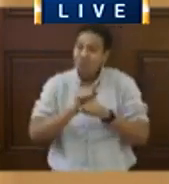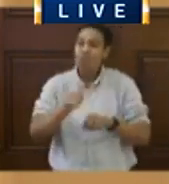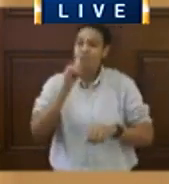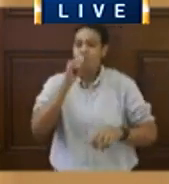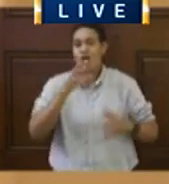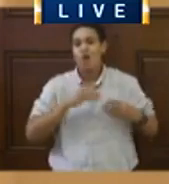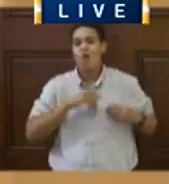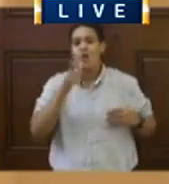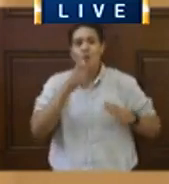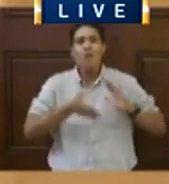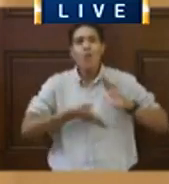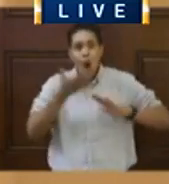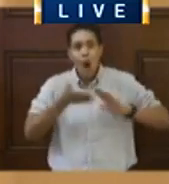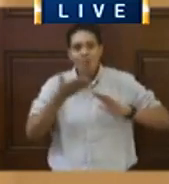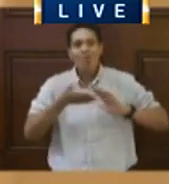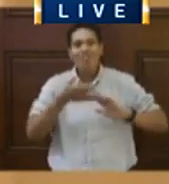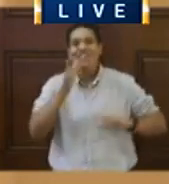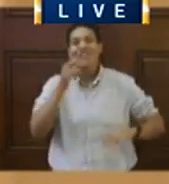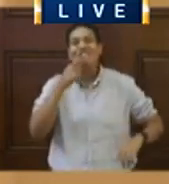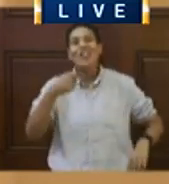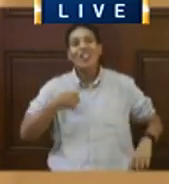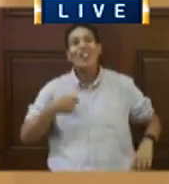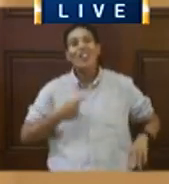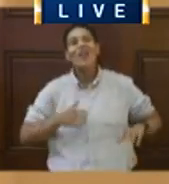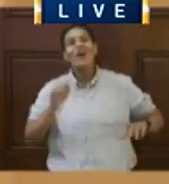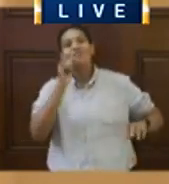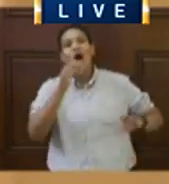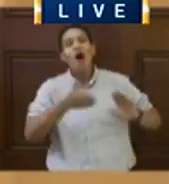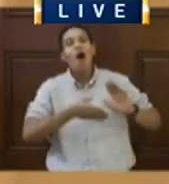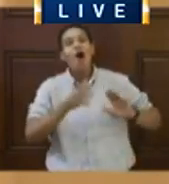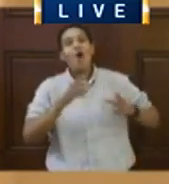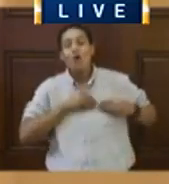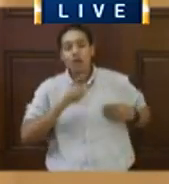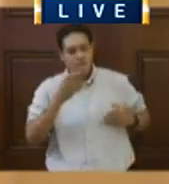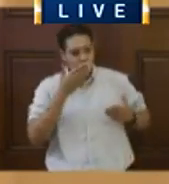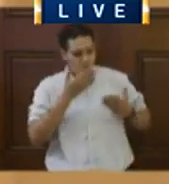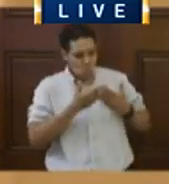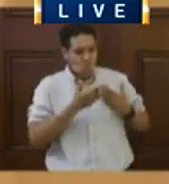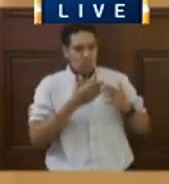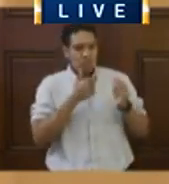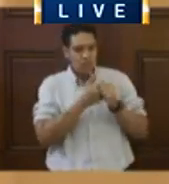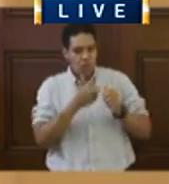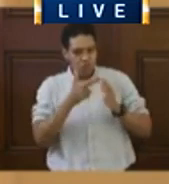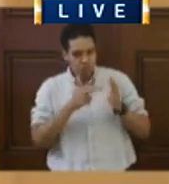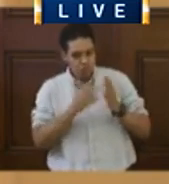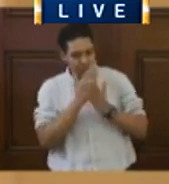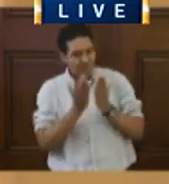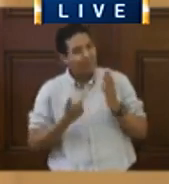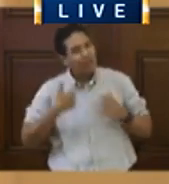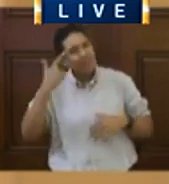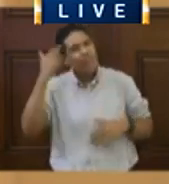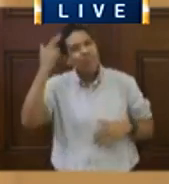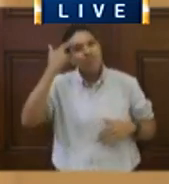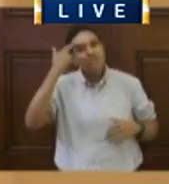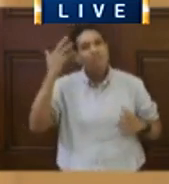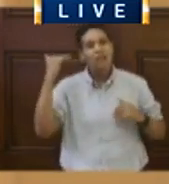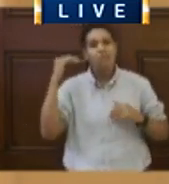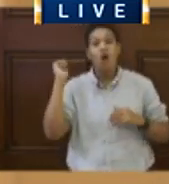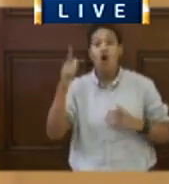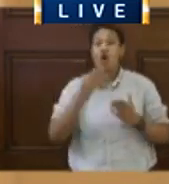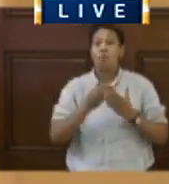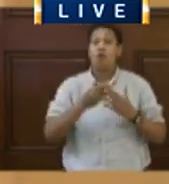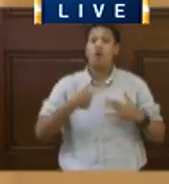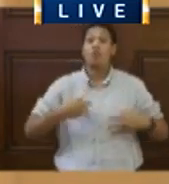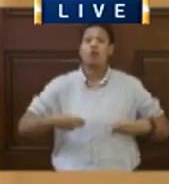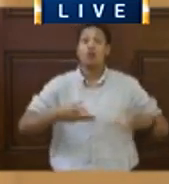and in good standing. I think that's the reasonable expectation that the Jamaican people have, and all the money that we'll be using